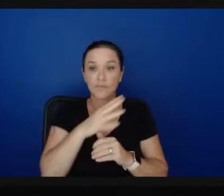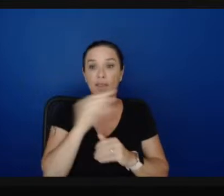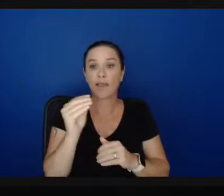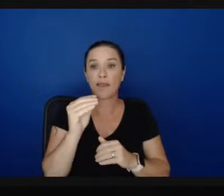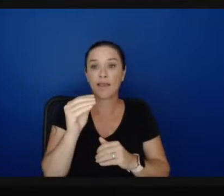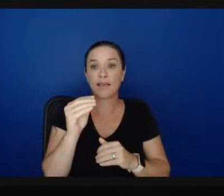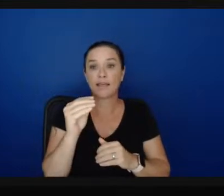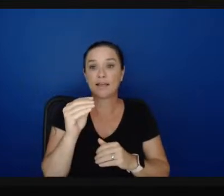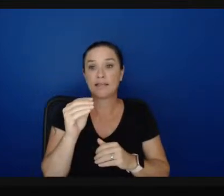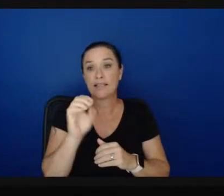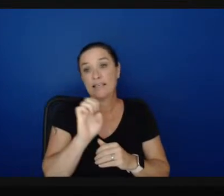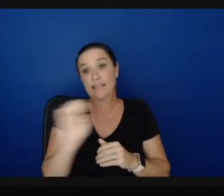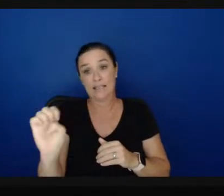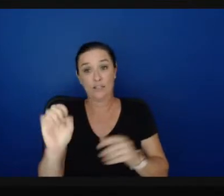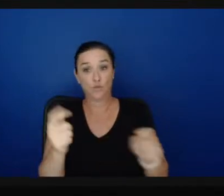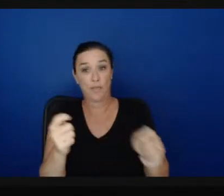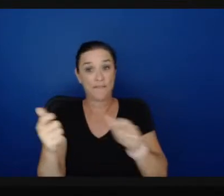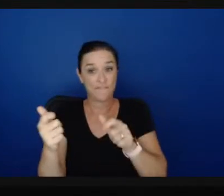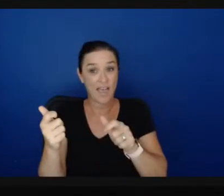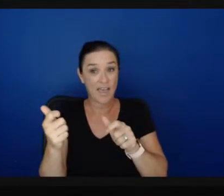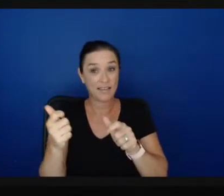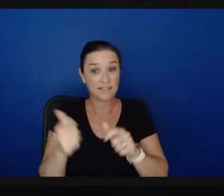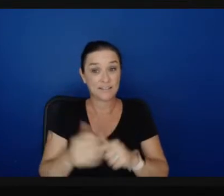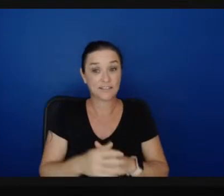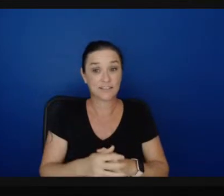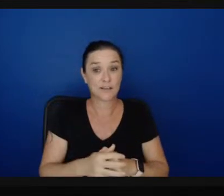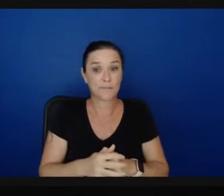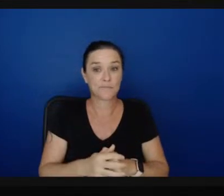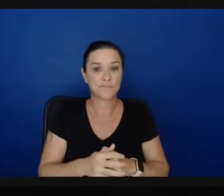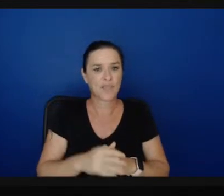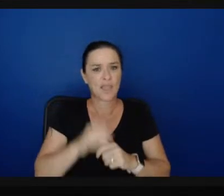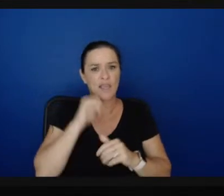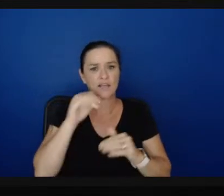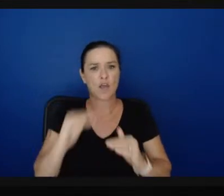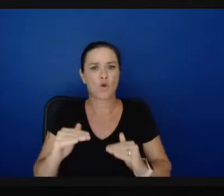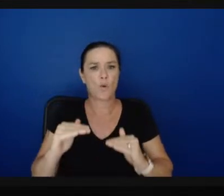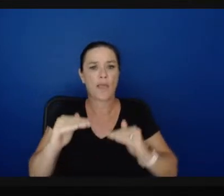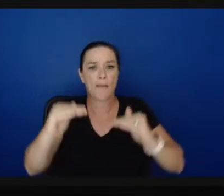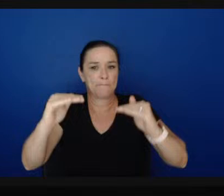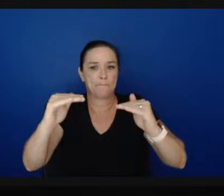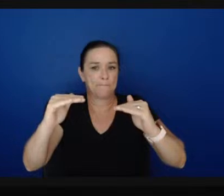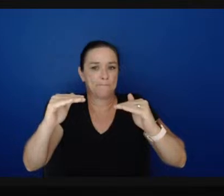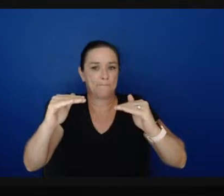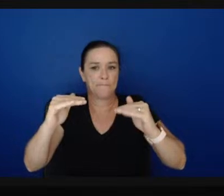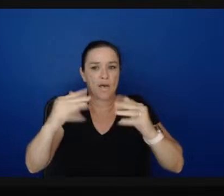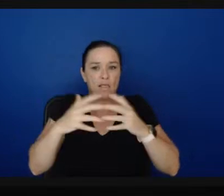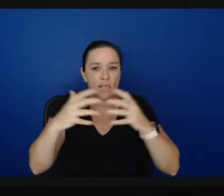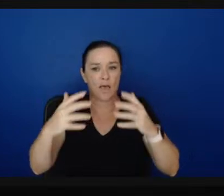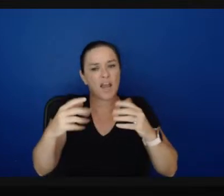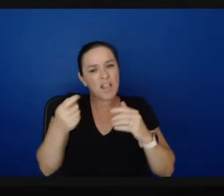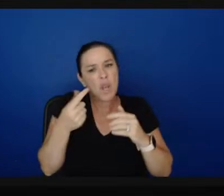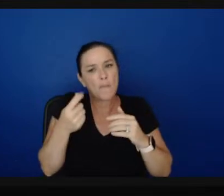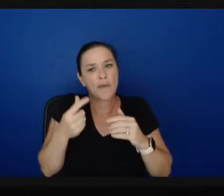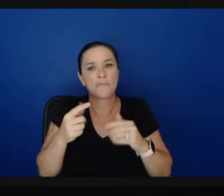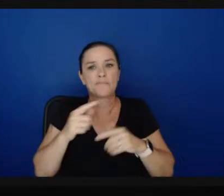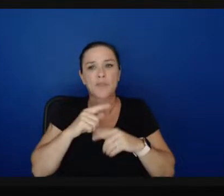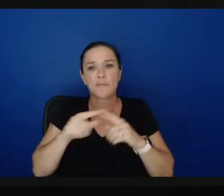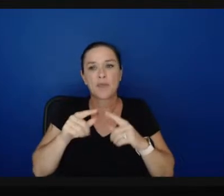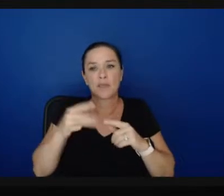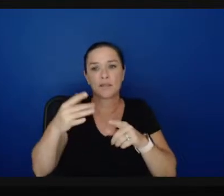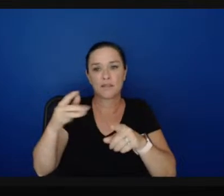east quite fast, southeast pretty fast there. Not rising quite as much, although we are rising a little bit. This is mostly the flank moving